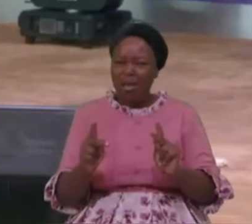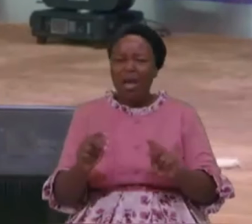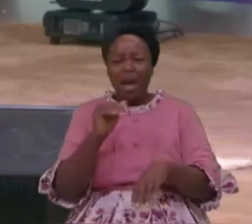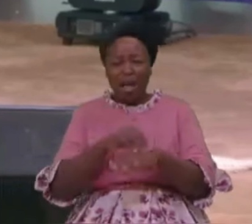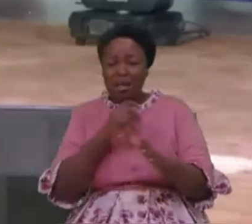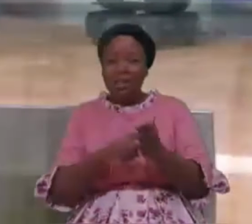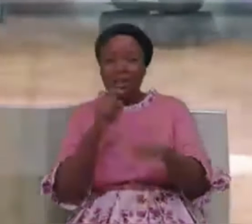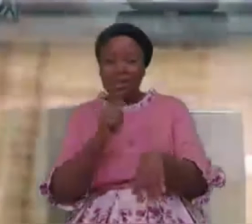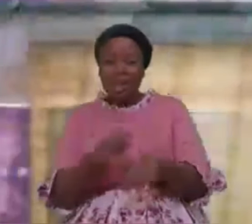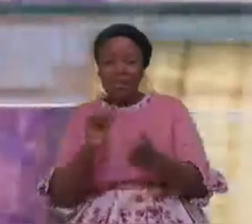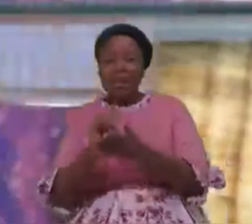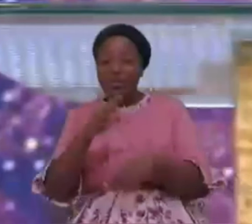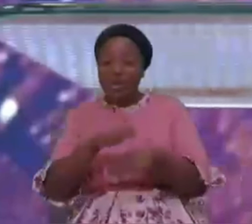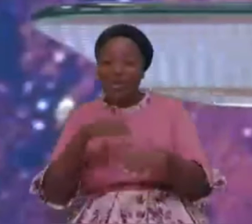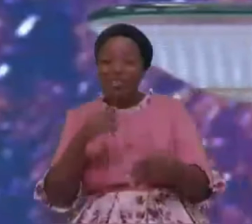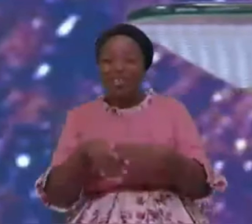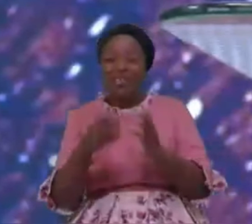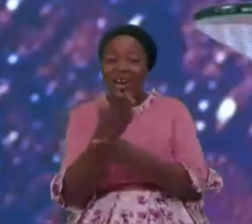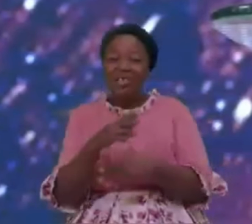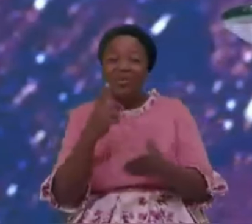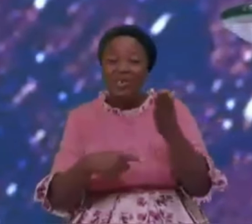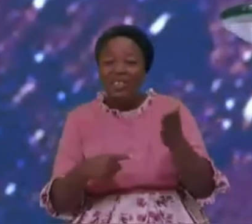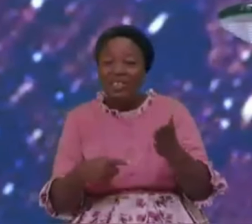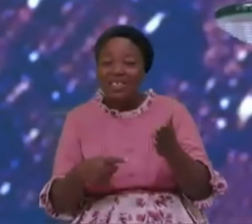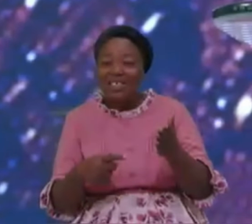this thing you hold in your hand, what do you call it? Tell me, remind me.